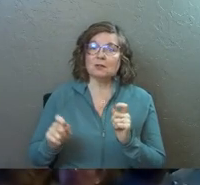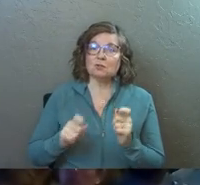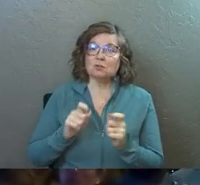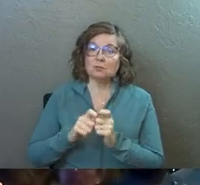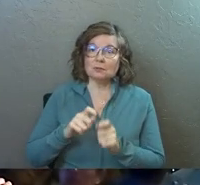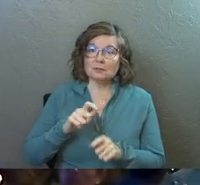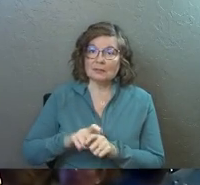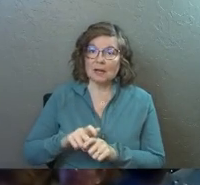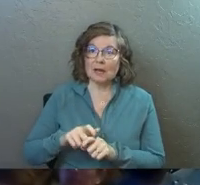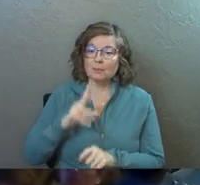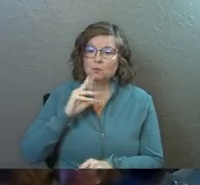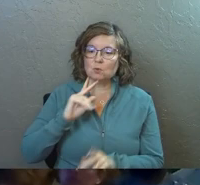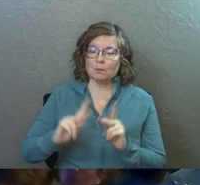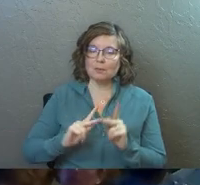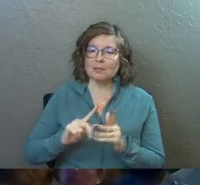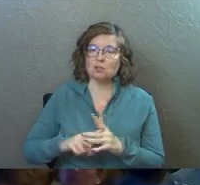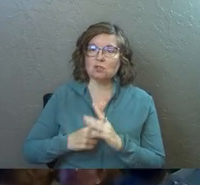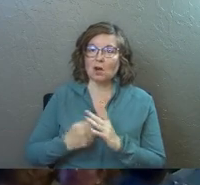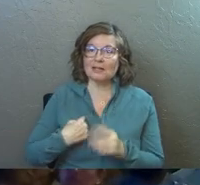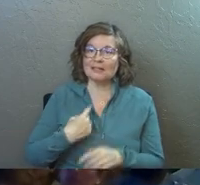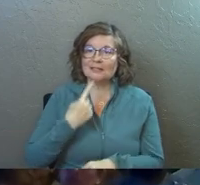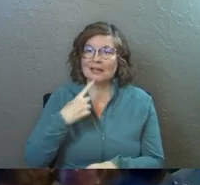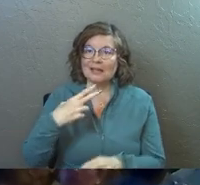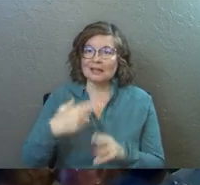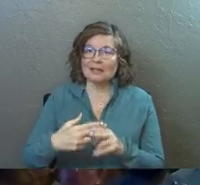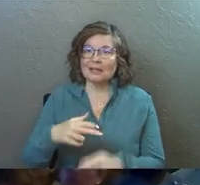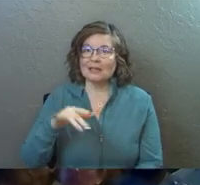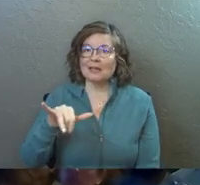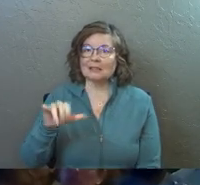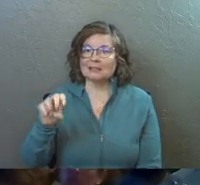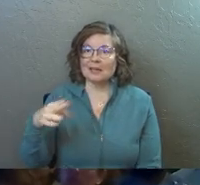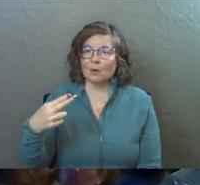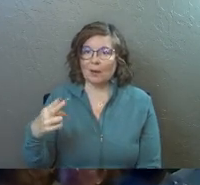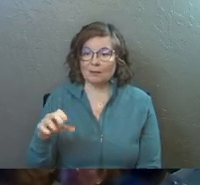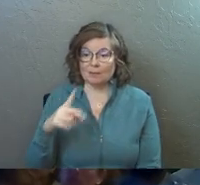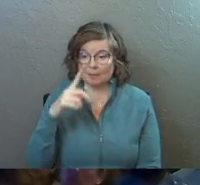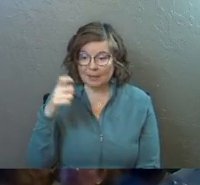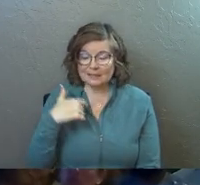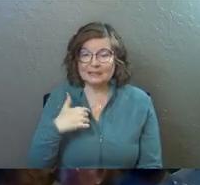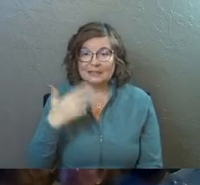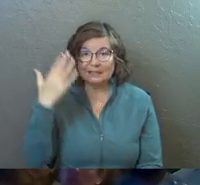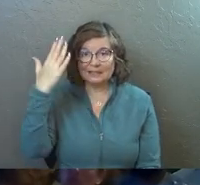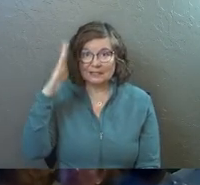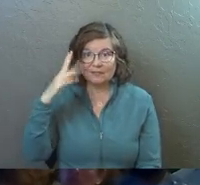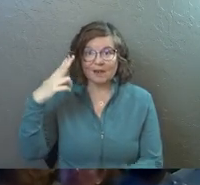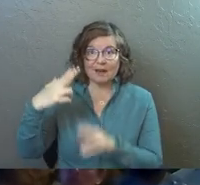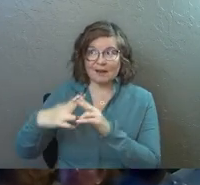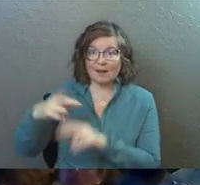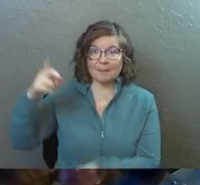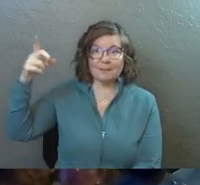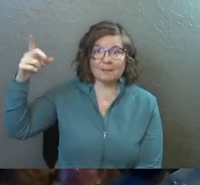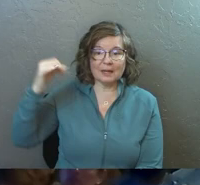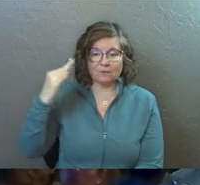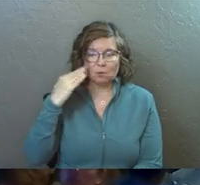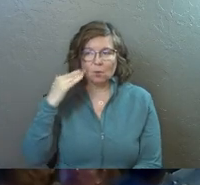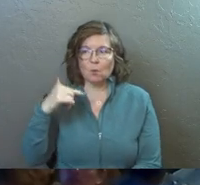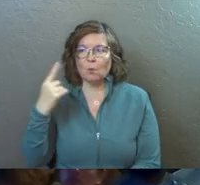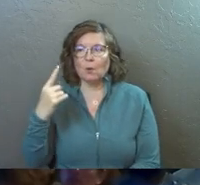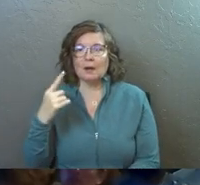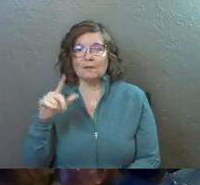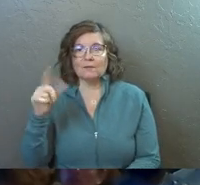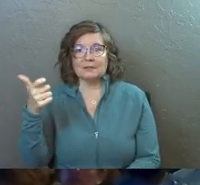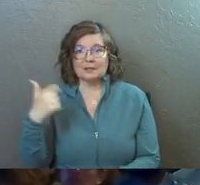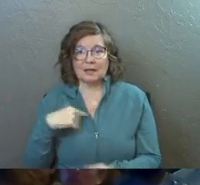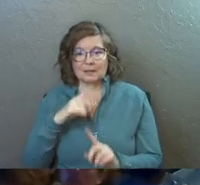certain point, the Jewish people started saying the name Yahweh because it's the divine name. And if you know this, one of the